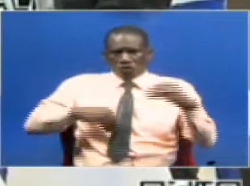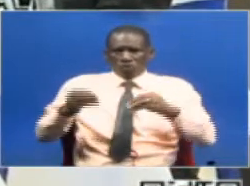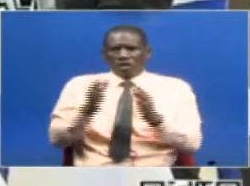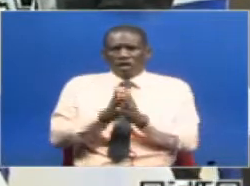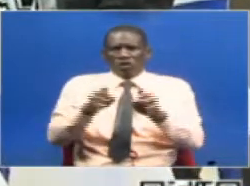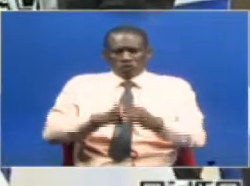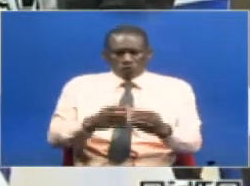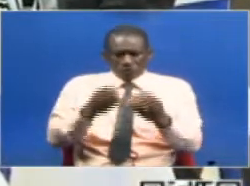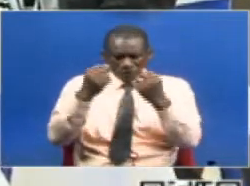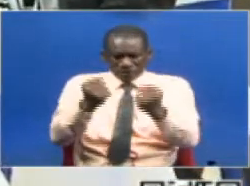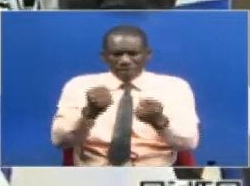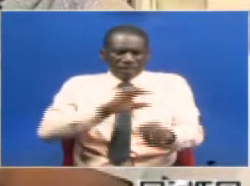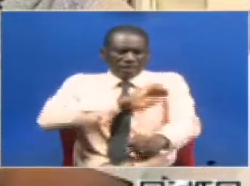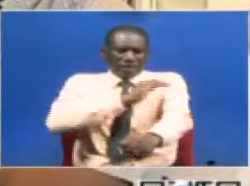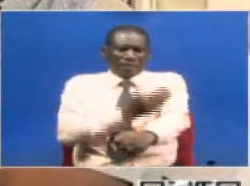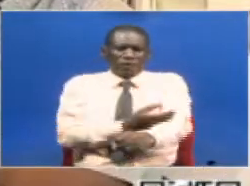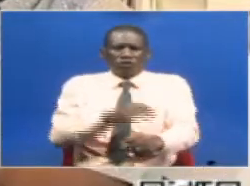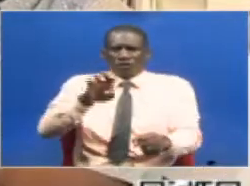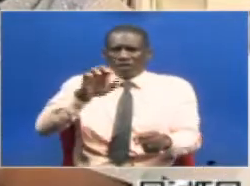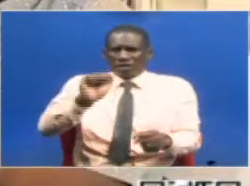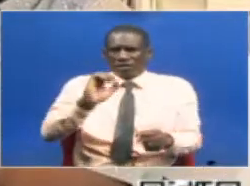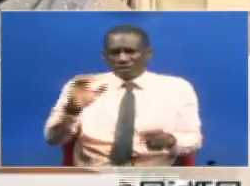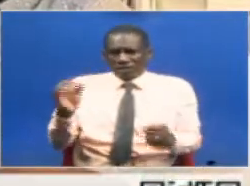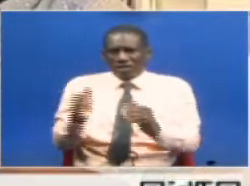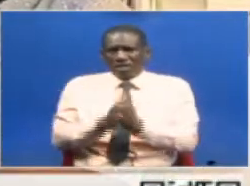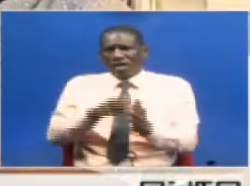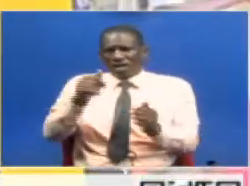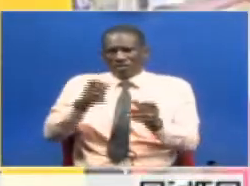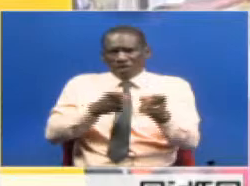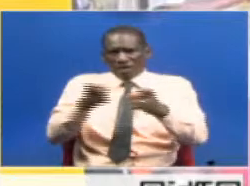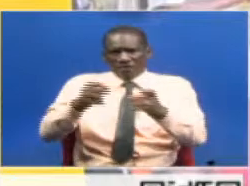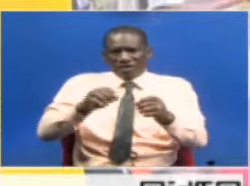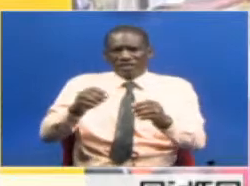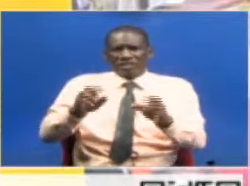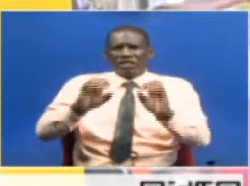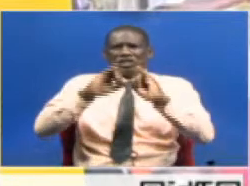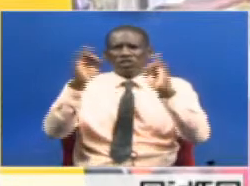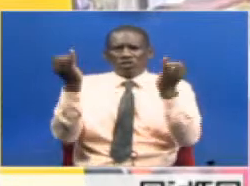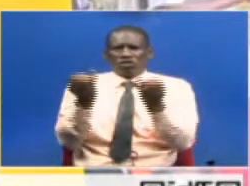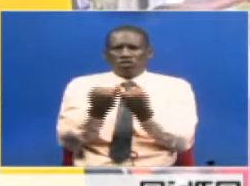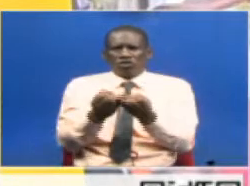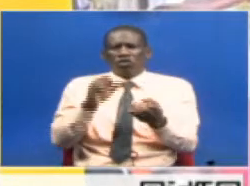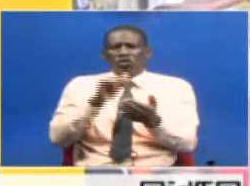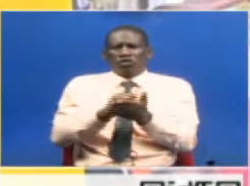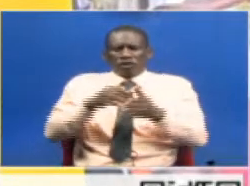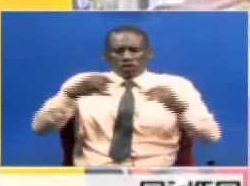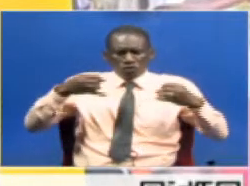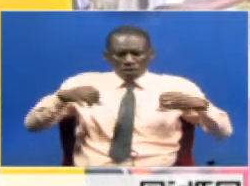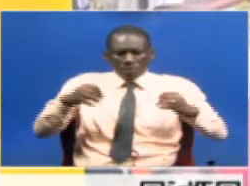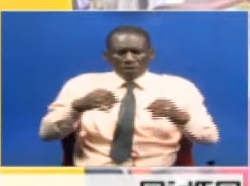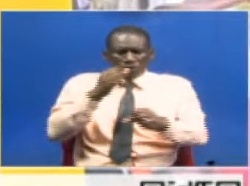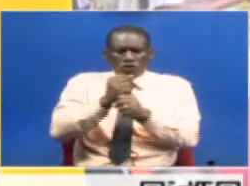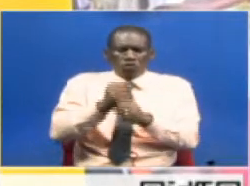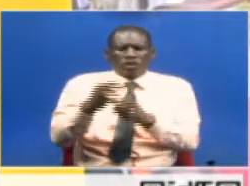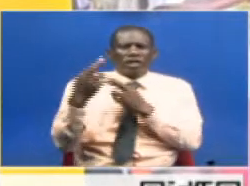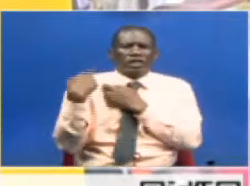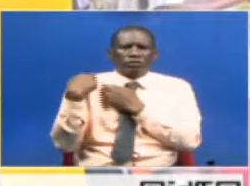the capacity of the EACC and other governance institutions in order to effectively discharge their